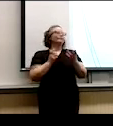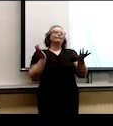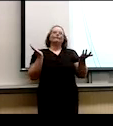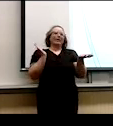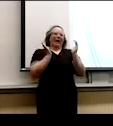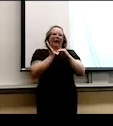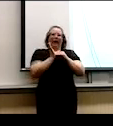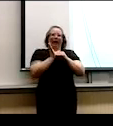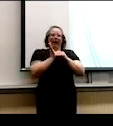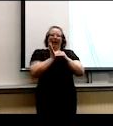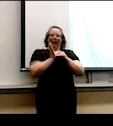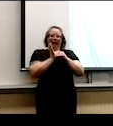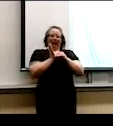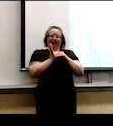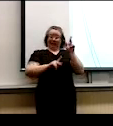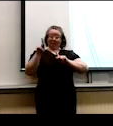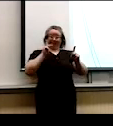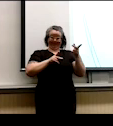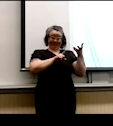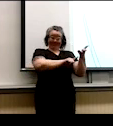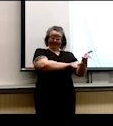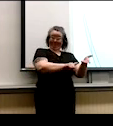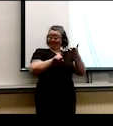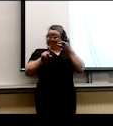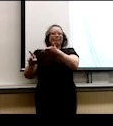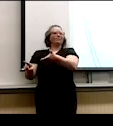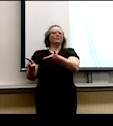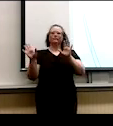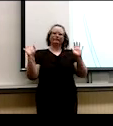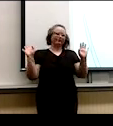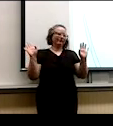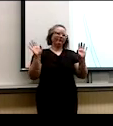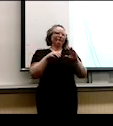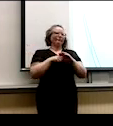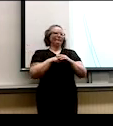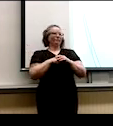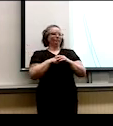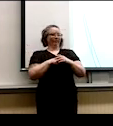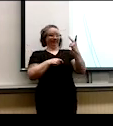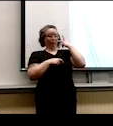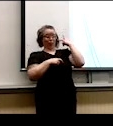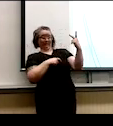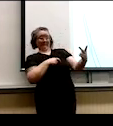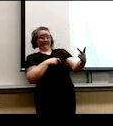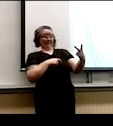syndrome or not, if they have these sets of symptoms,